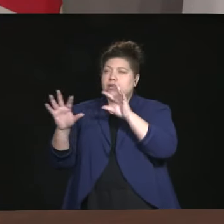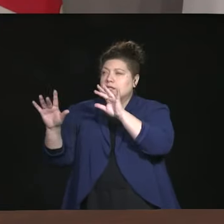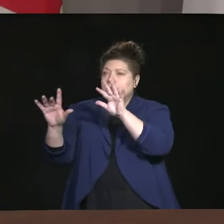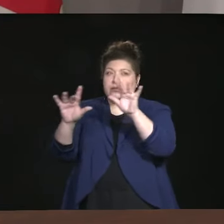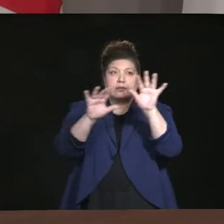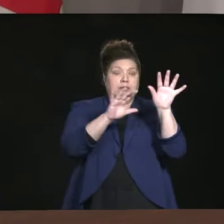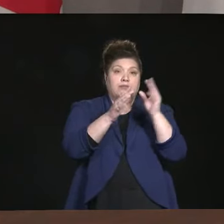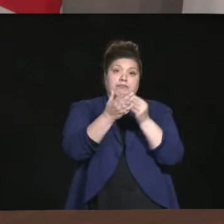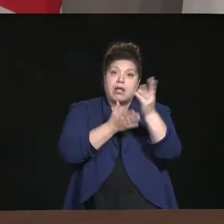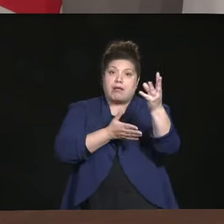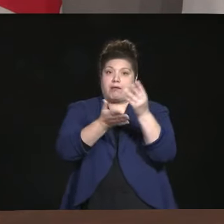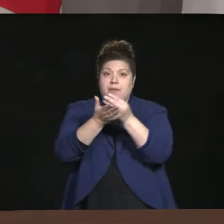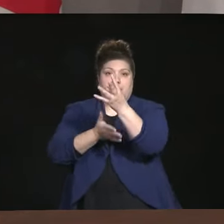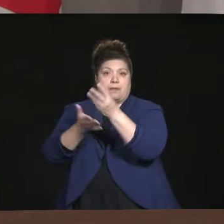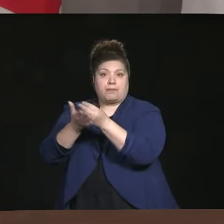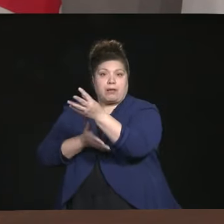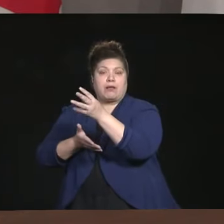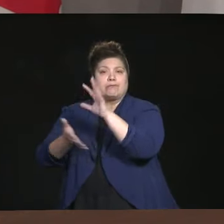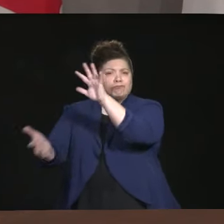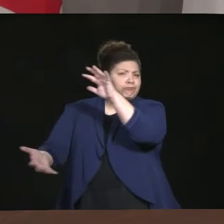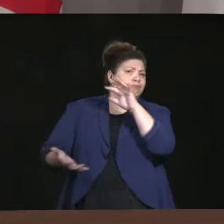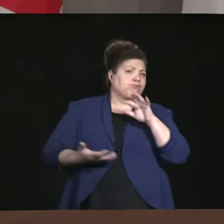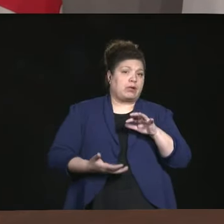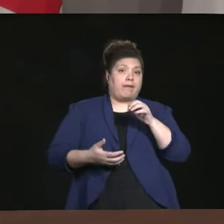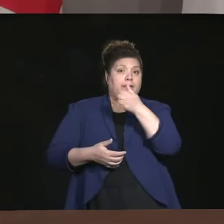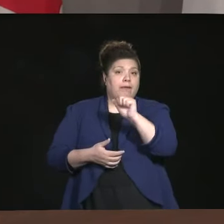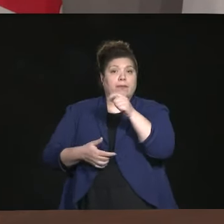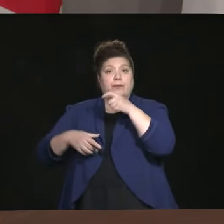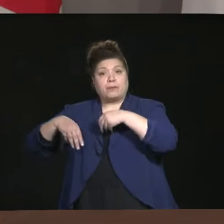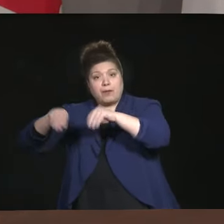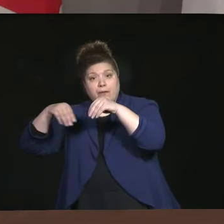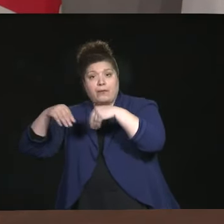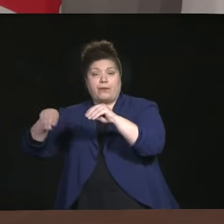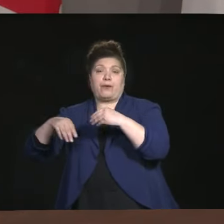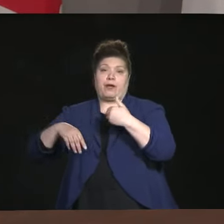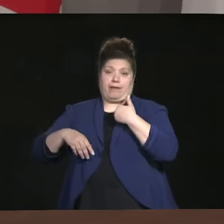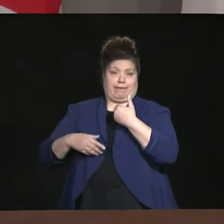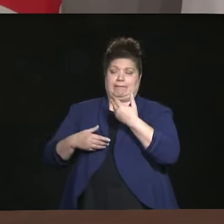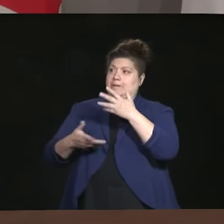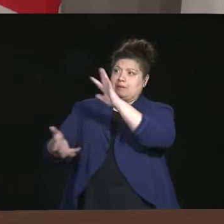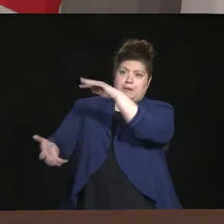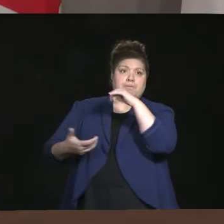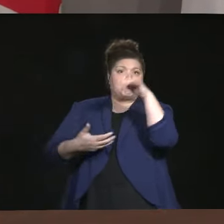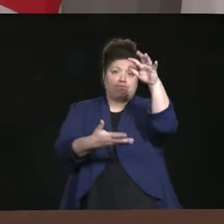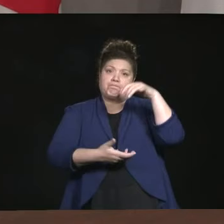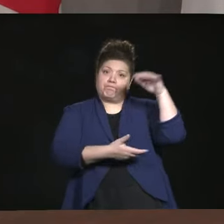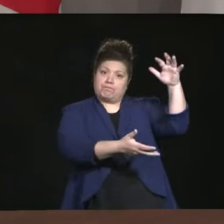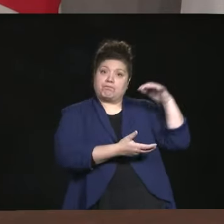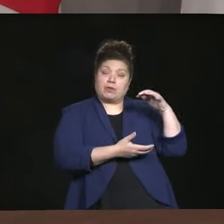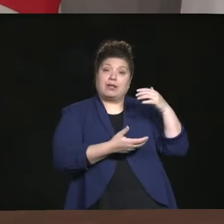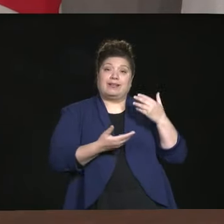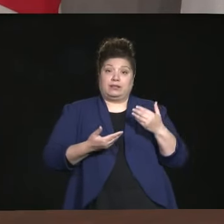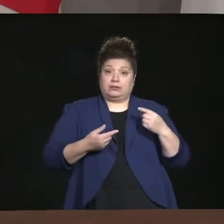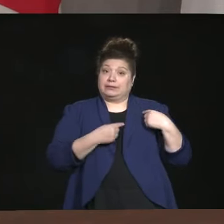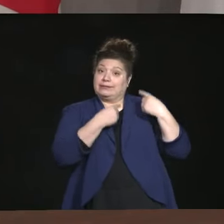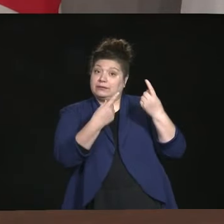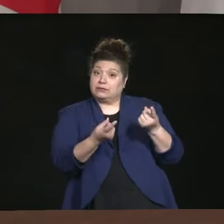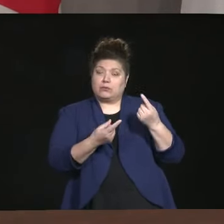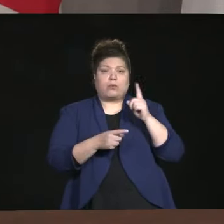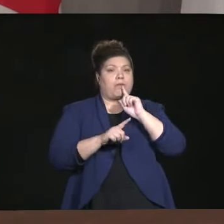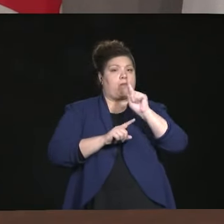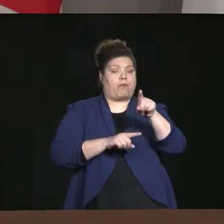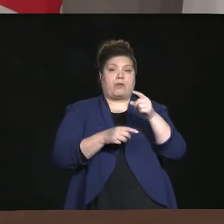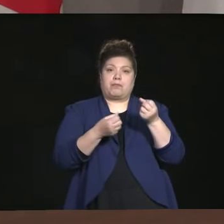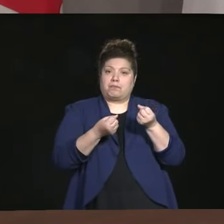available suppliers and distributors. To date, we have ordered millions of swabs,